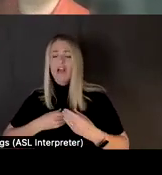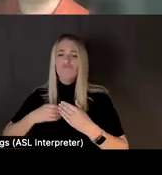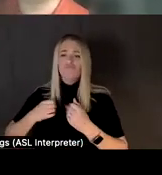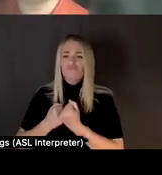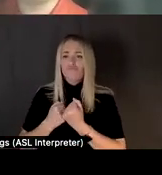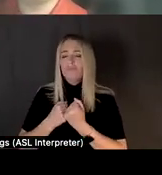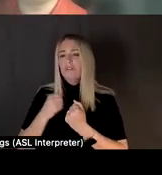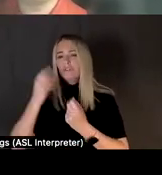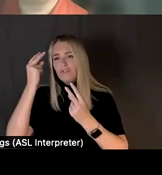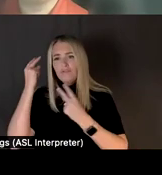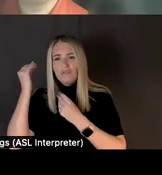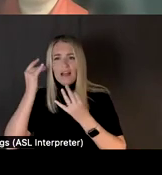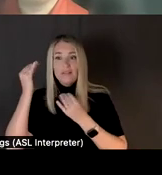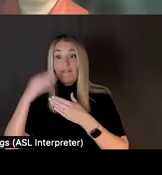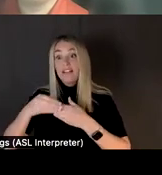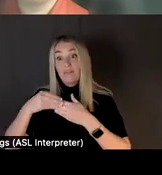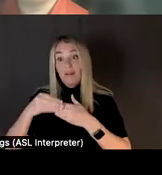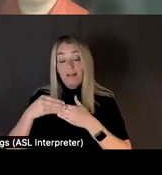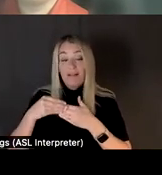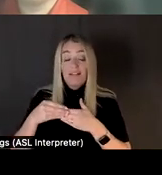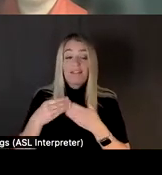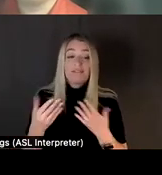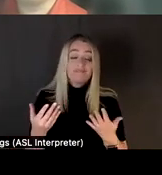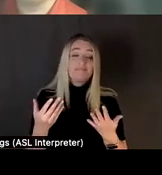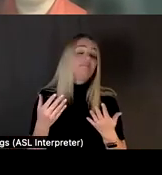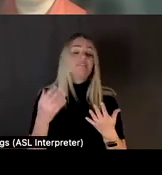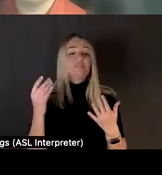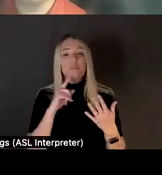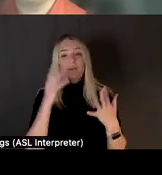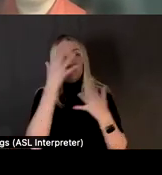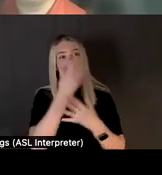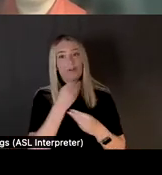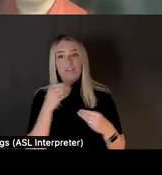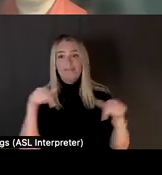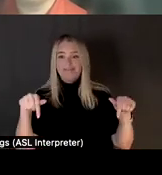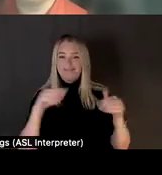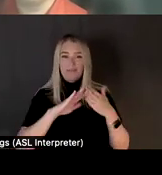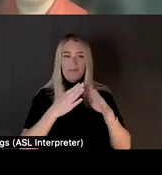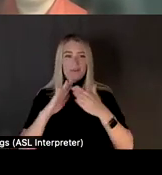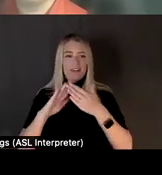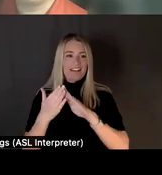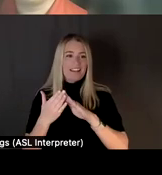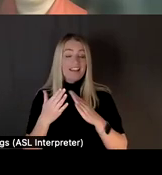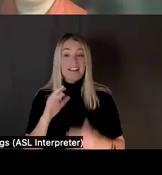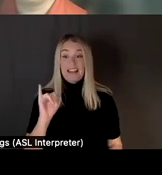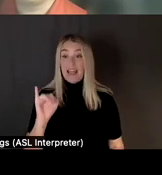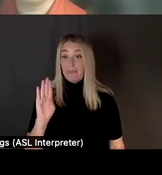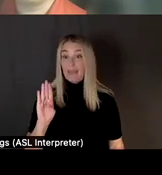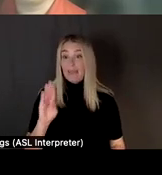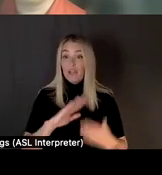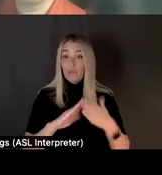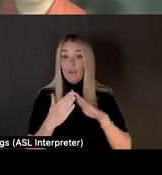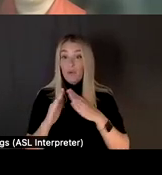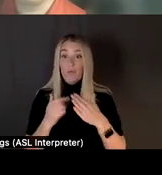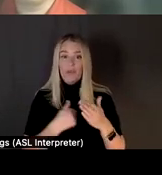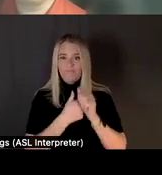reflective, flexible. And so the beauty of the Einstein community is, as an IB community where we